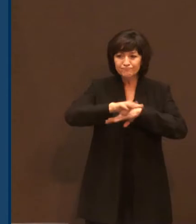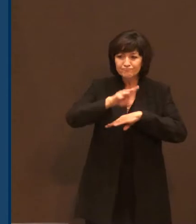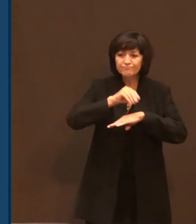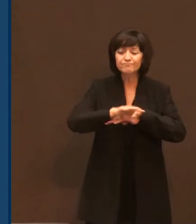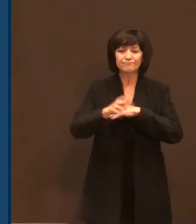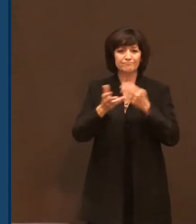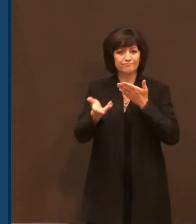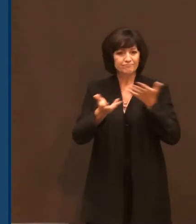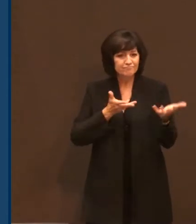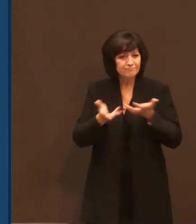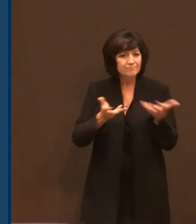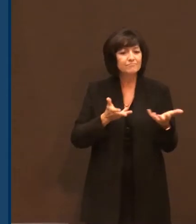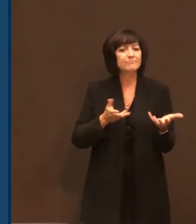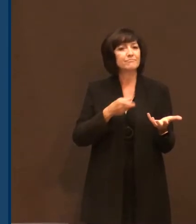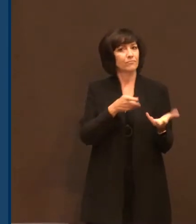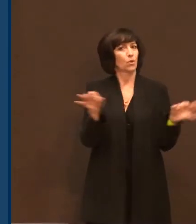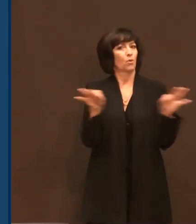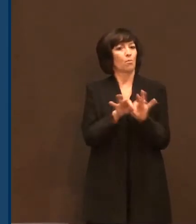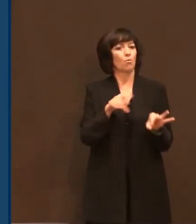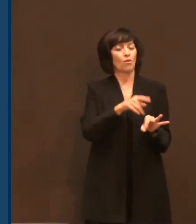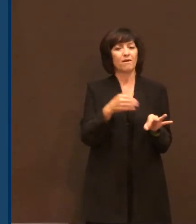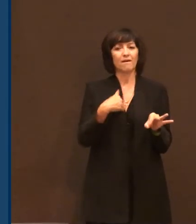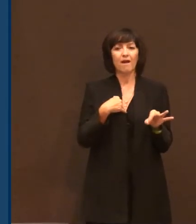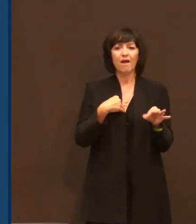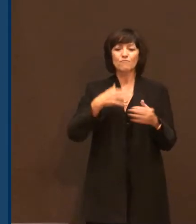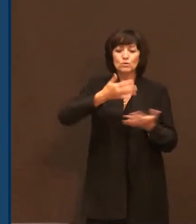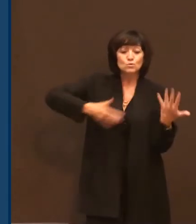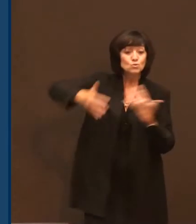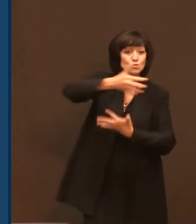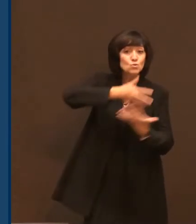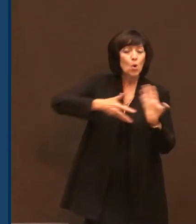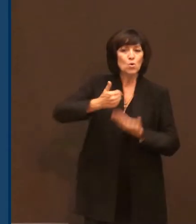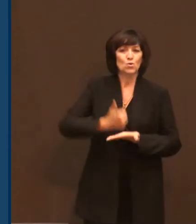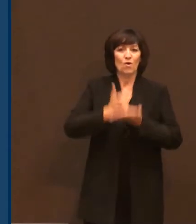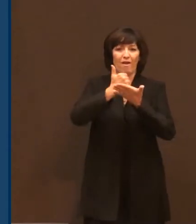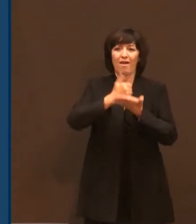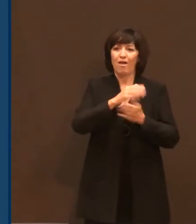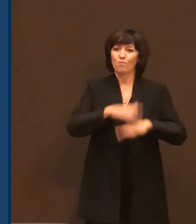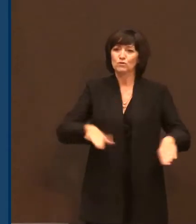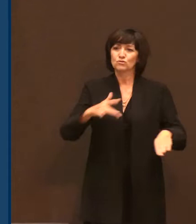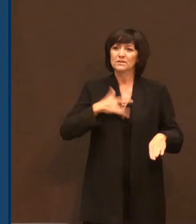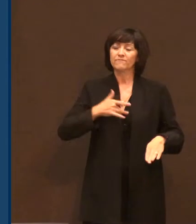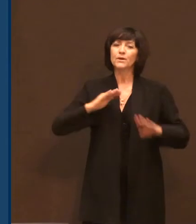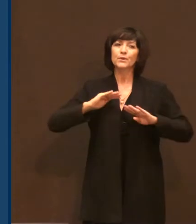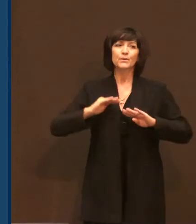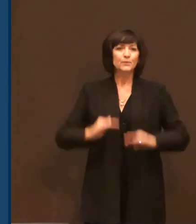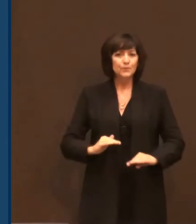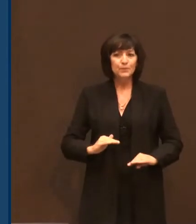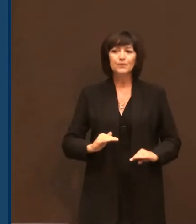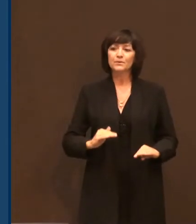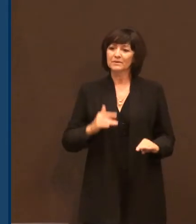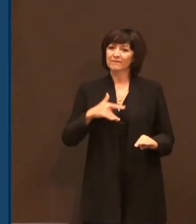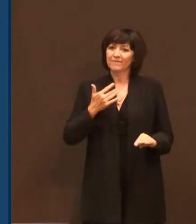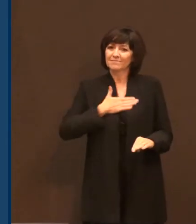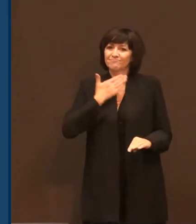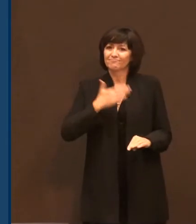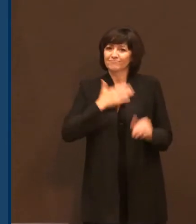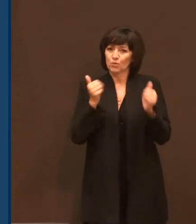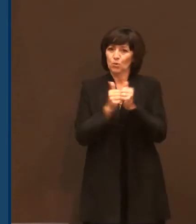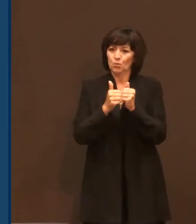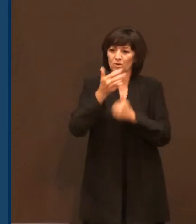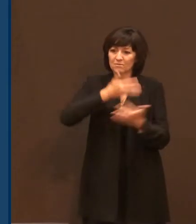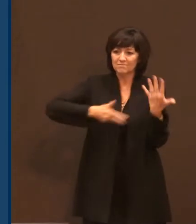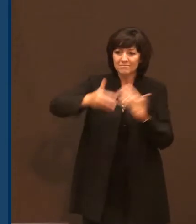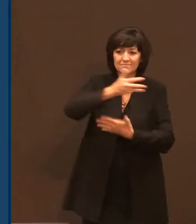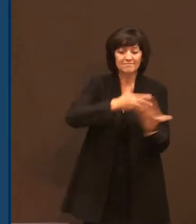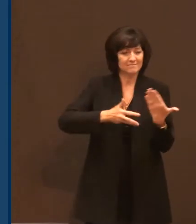their peers, other children, with adults. And, you know, most people don't think about it this way, and we certainly don't when it comes to educating